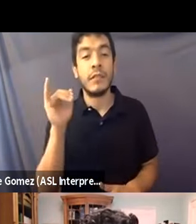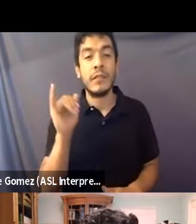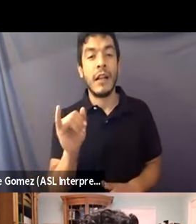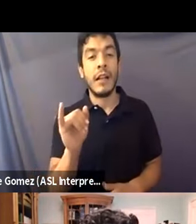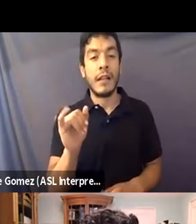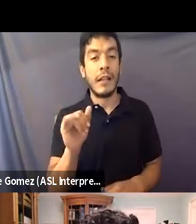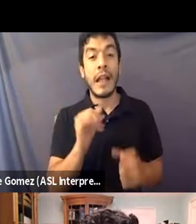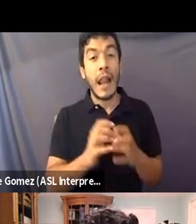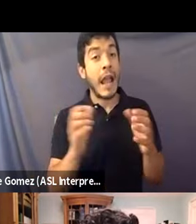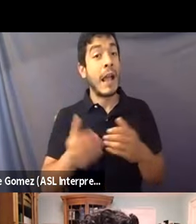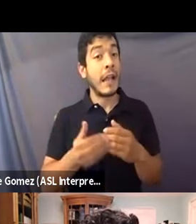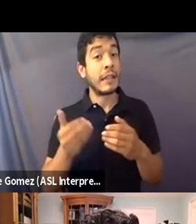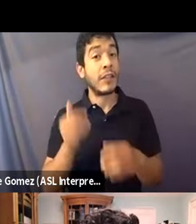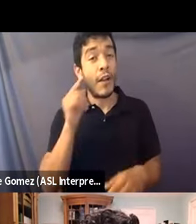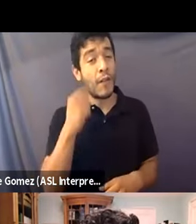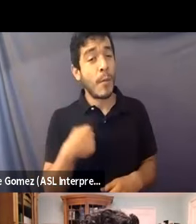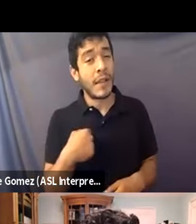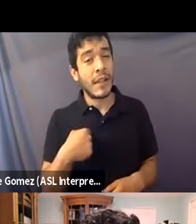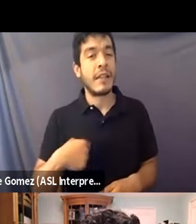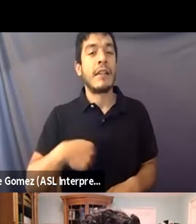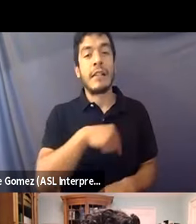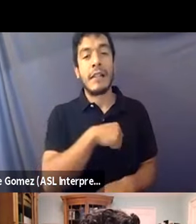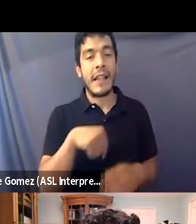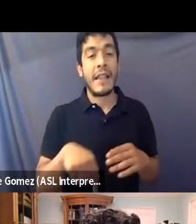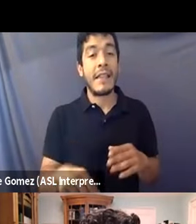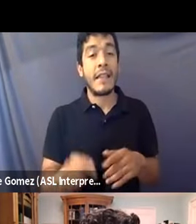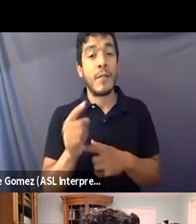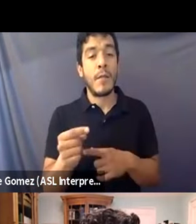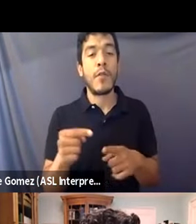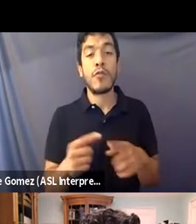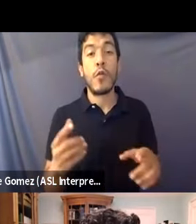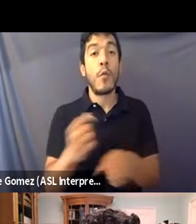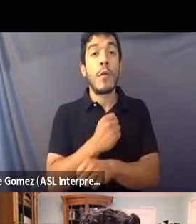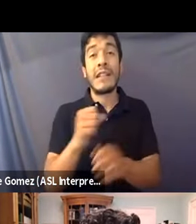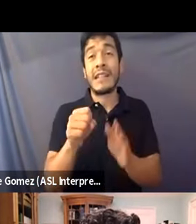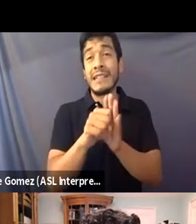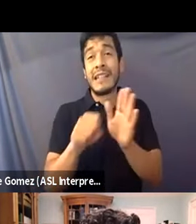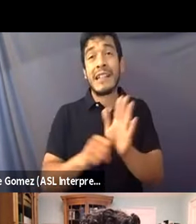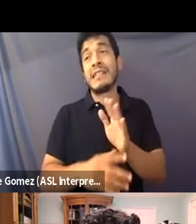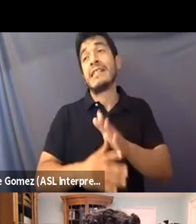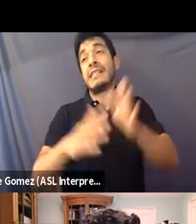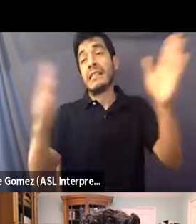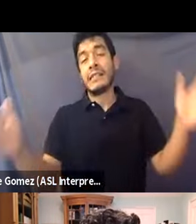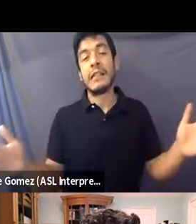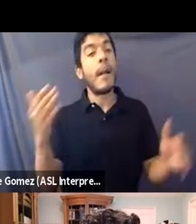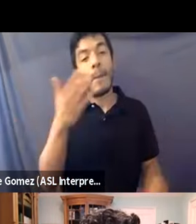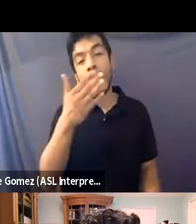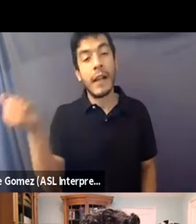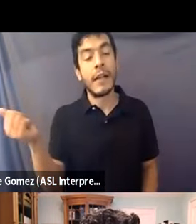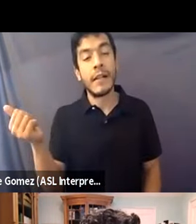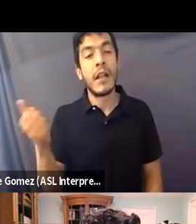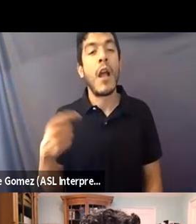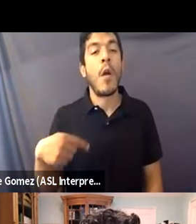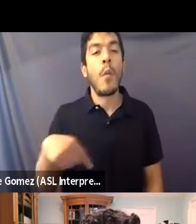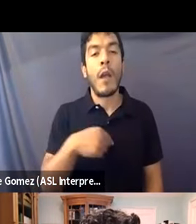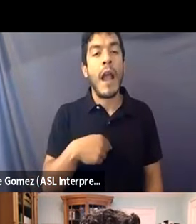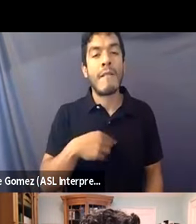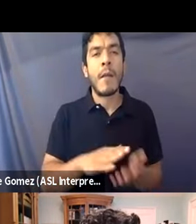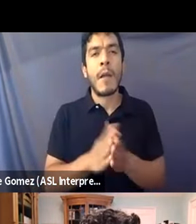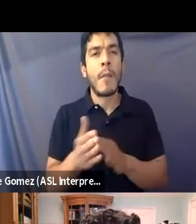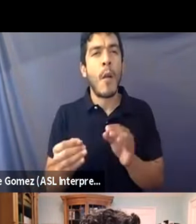easier, I think, for us in this moment to win statewide, because we have become more sophisticated